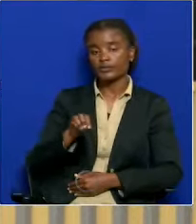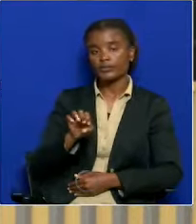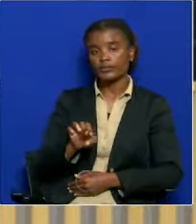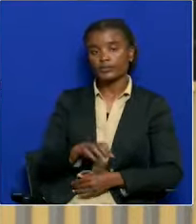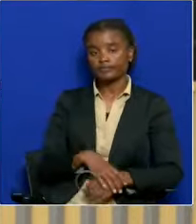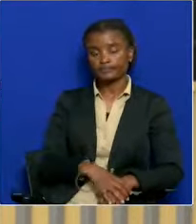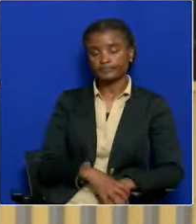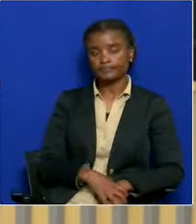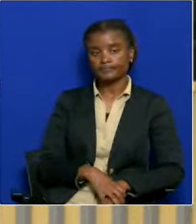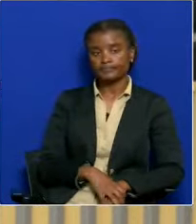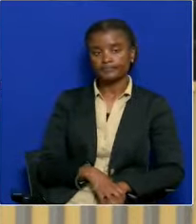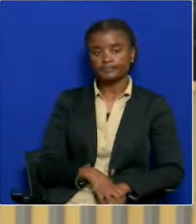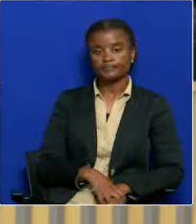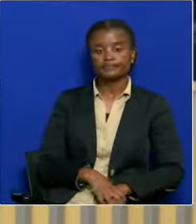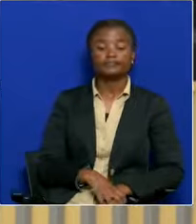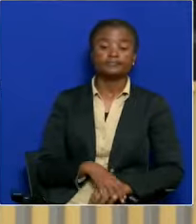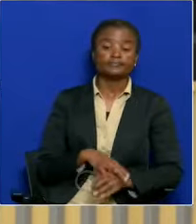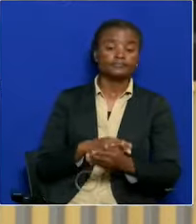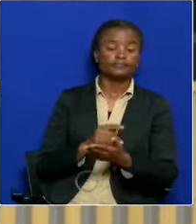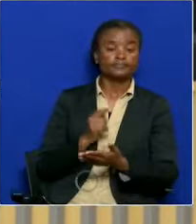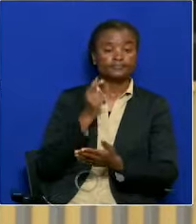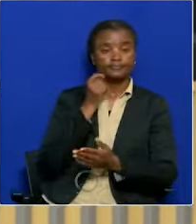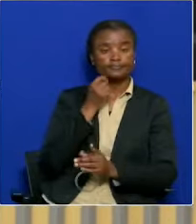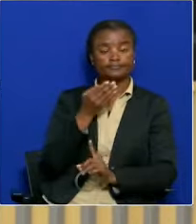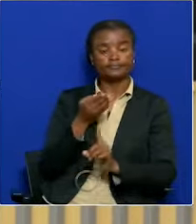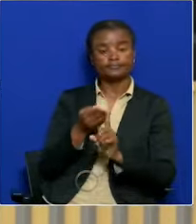Mr. Shaskelson.